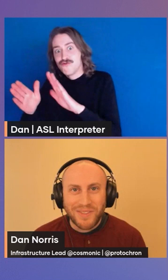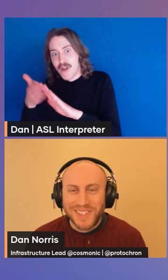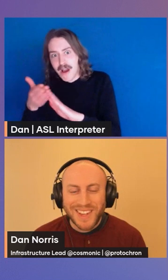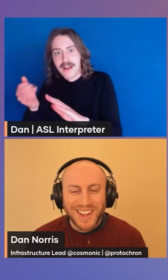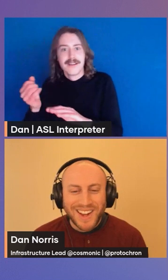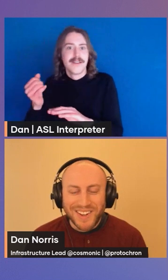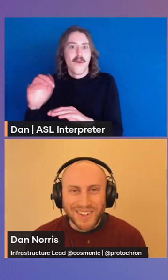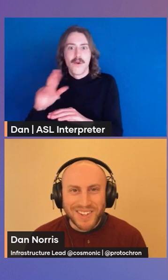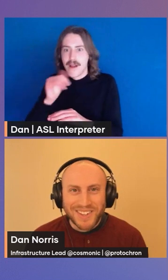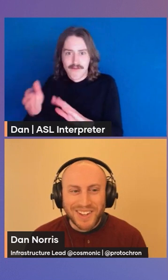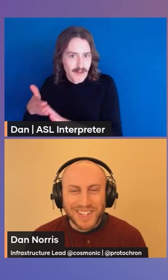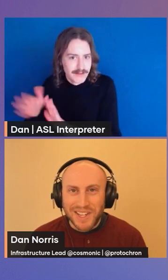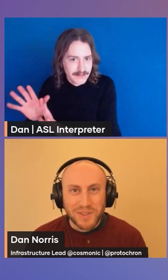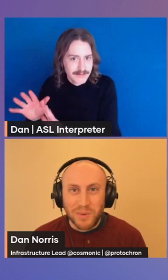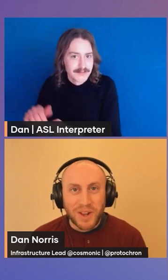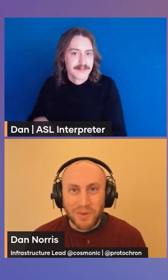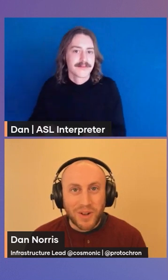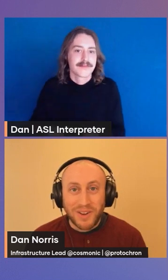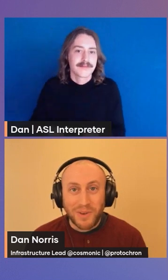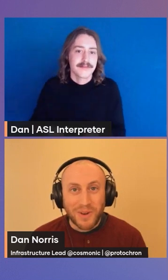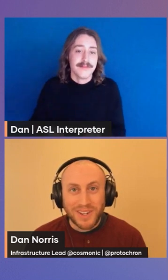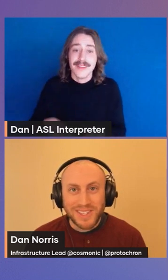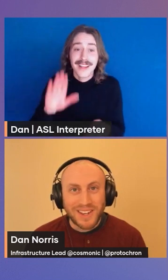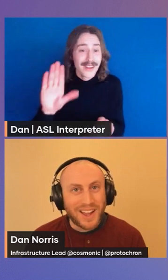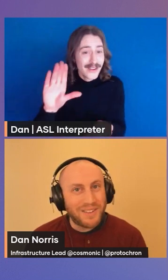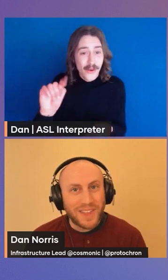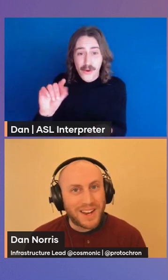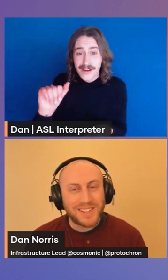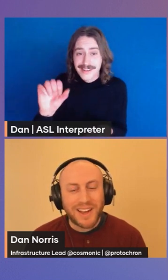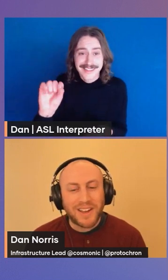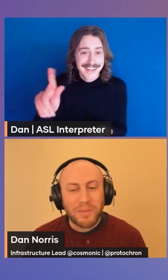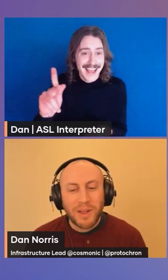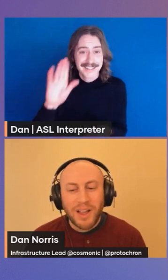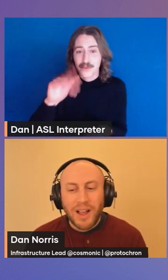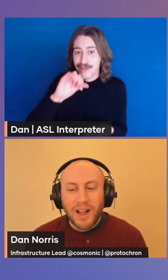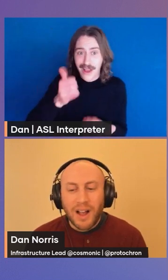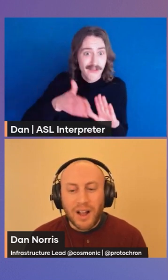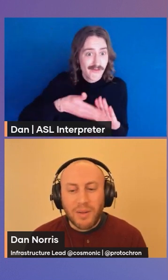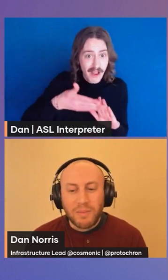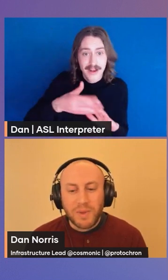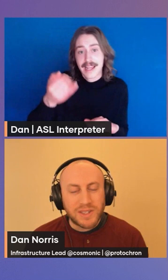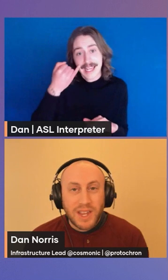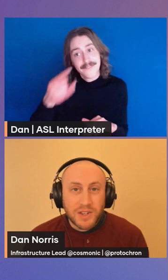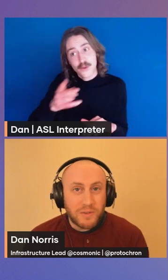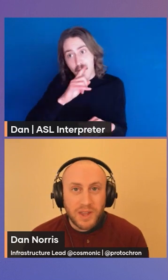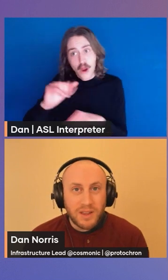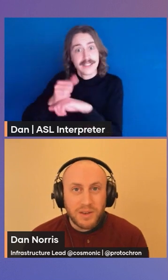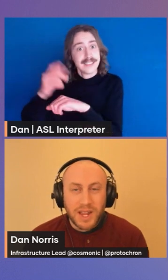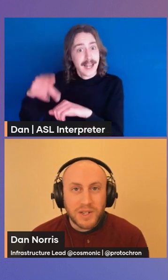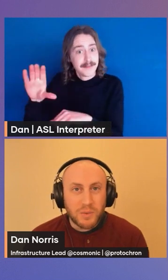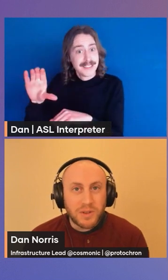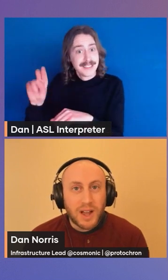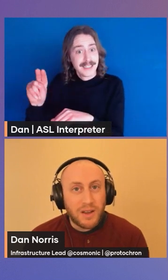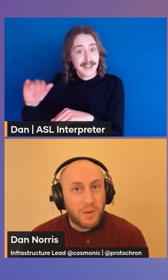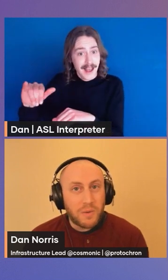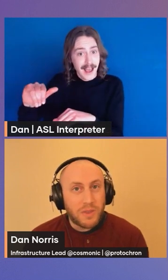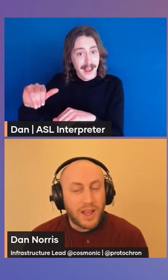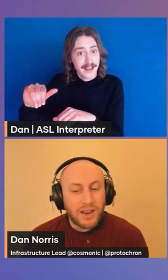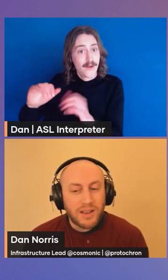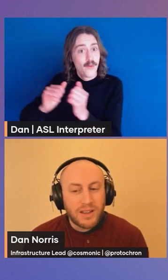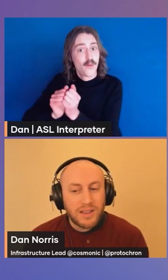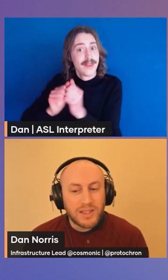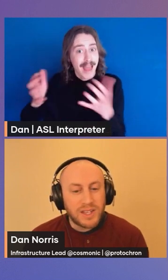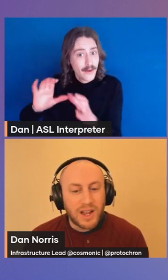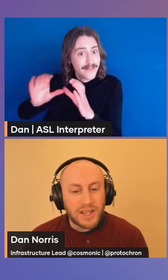enough. Your tasks will not run if you're running a CNI if that is not up, because the agent will not know